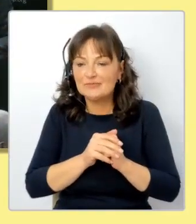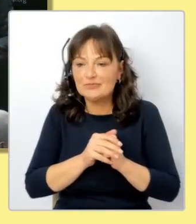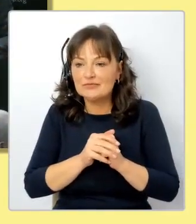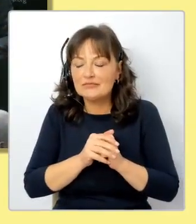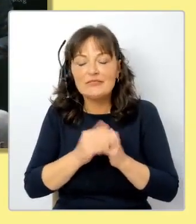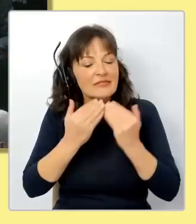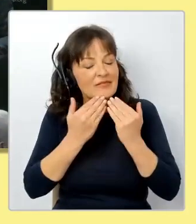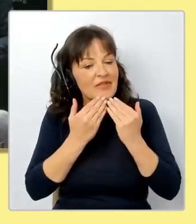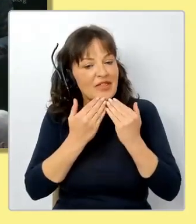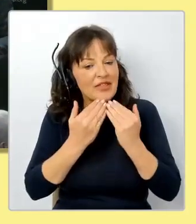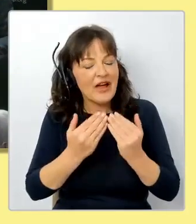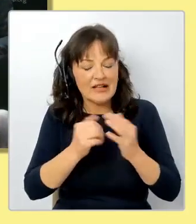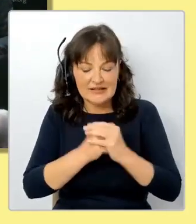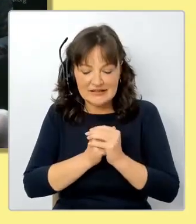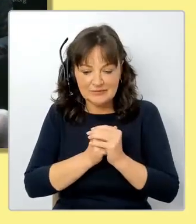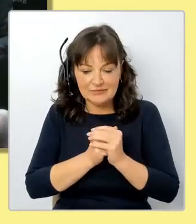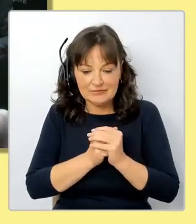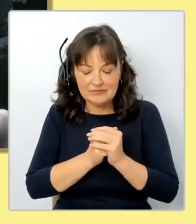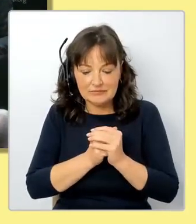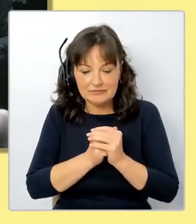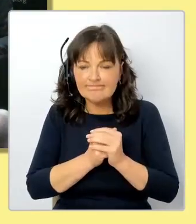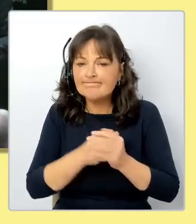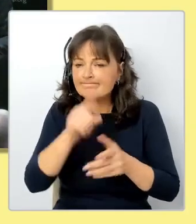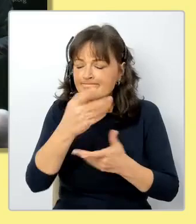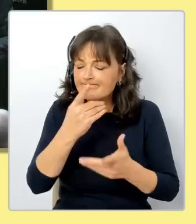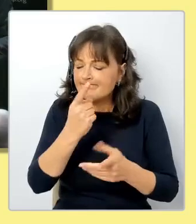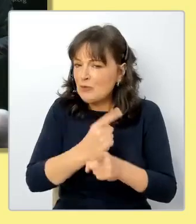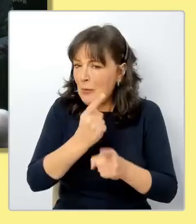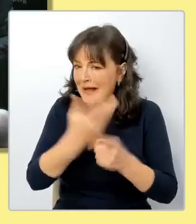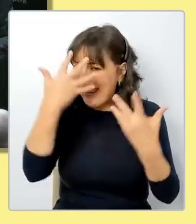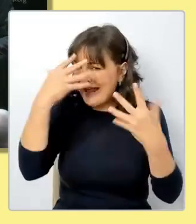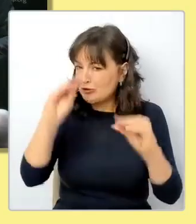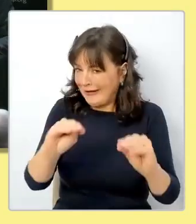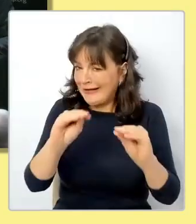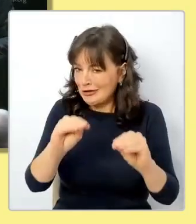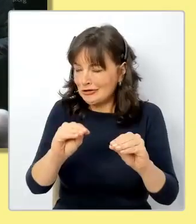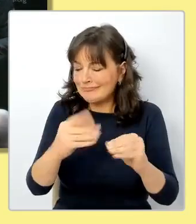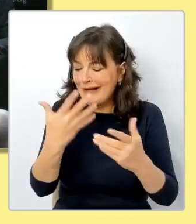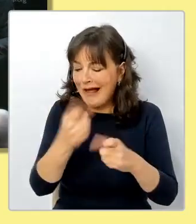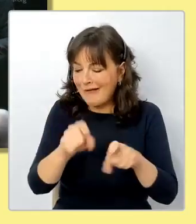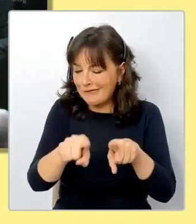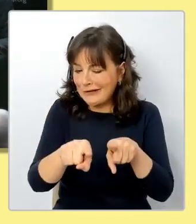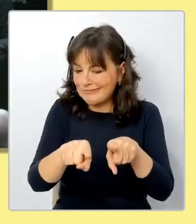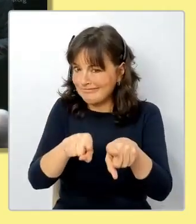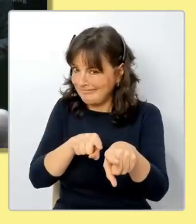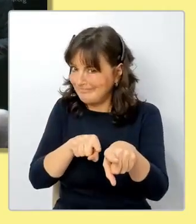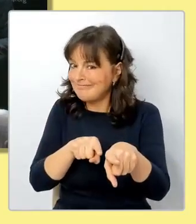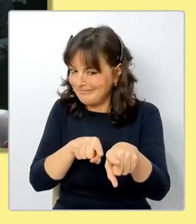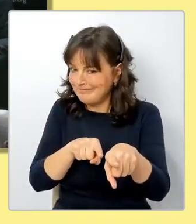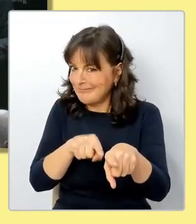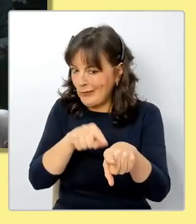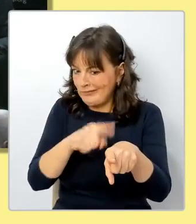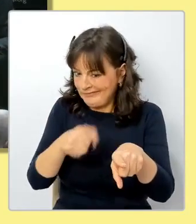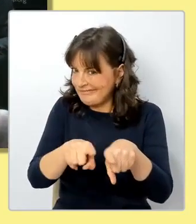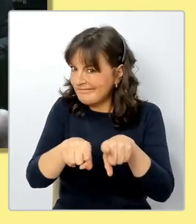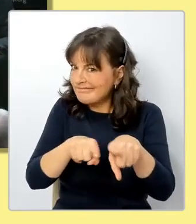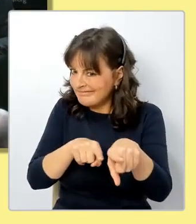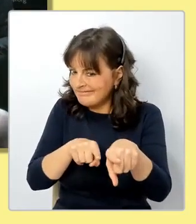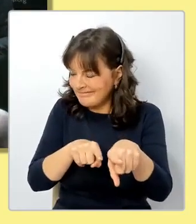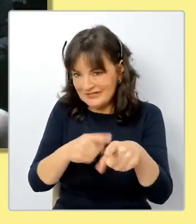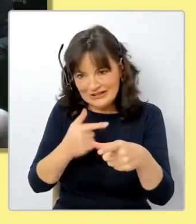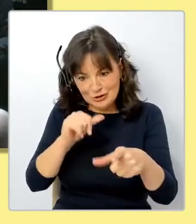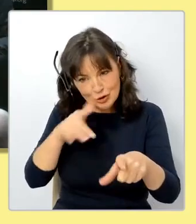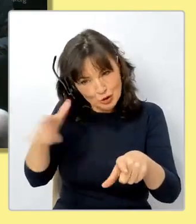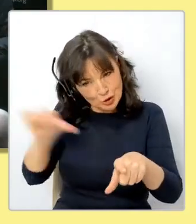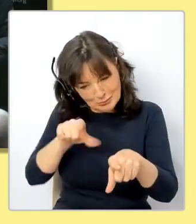Thanks. Given that the attainment gap in Scottish education isn't narrowing quickly enough, what would you do as First Minister? What would be